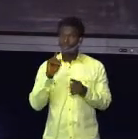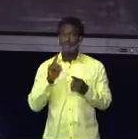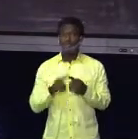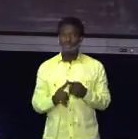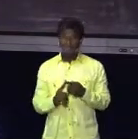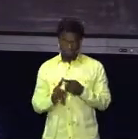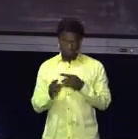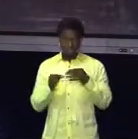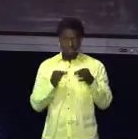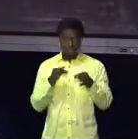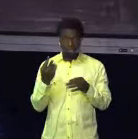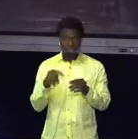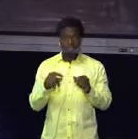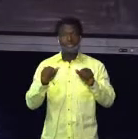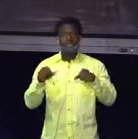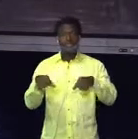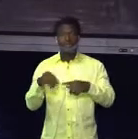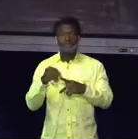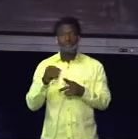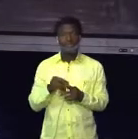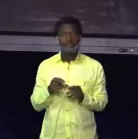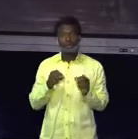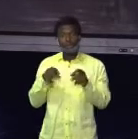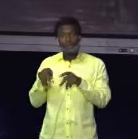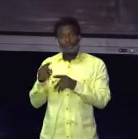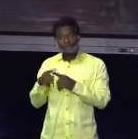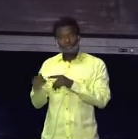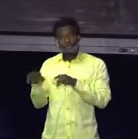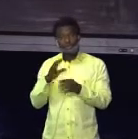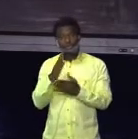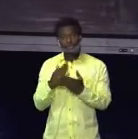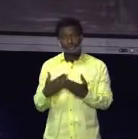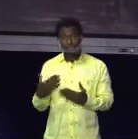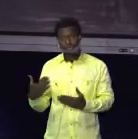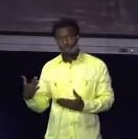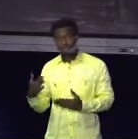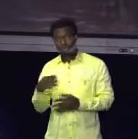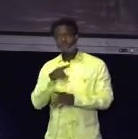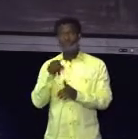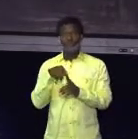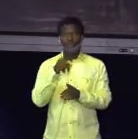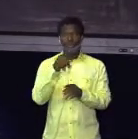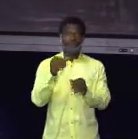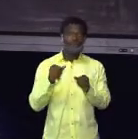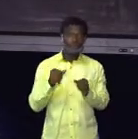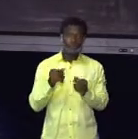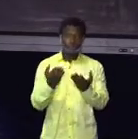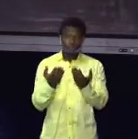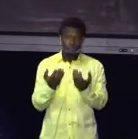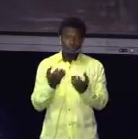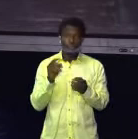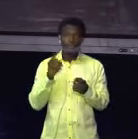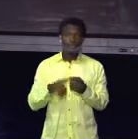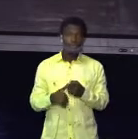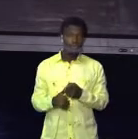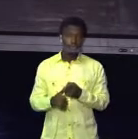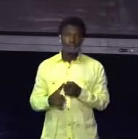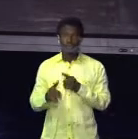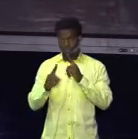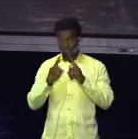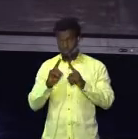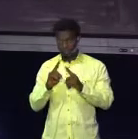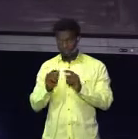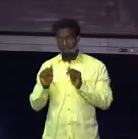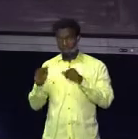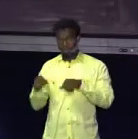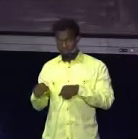the ability or opportunity to do something. When you want to express ability to do something, you use